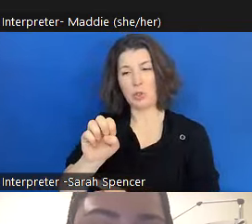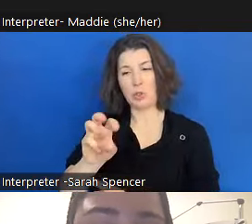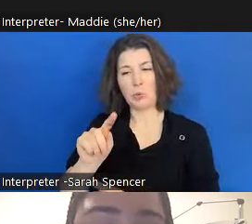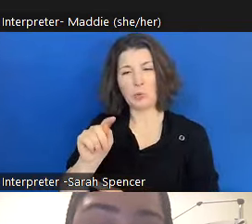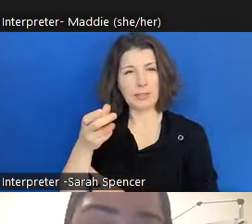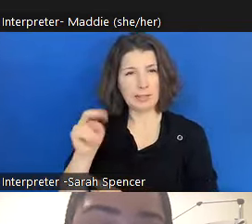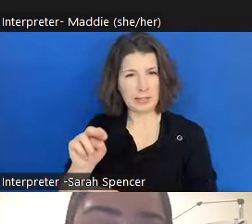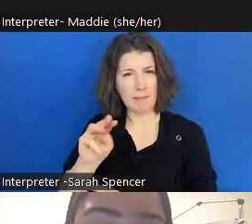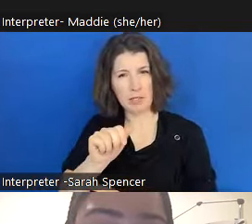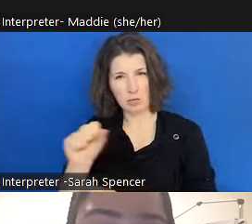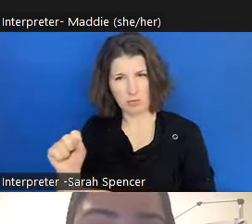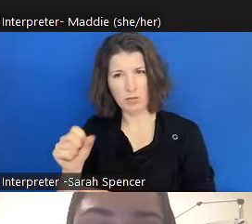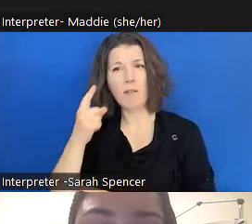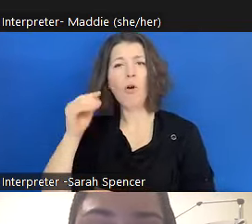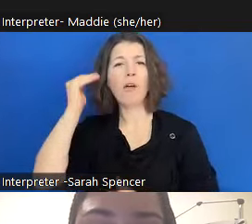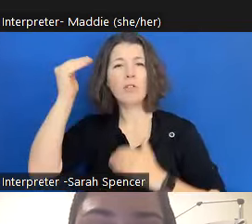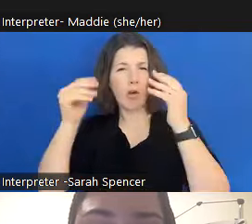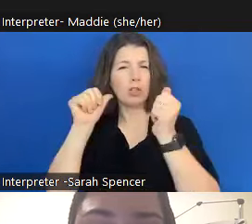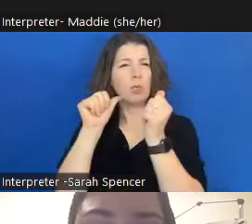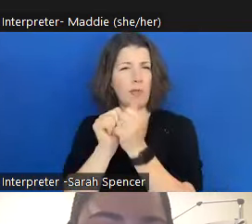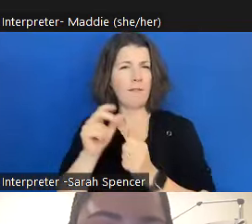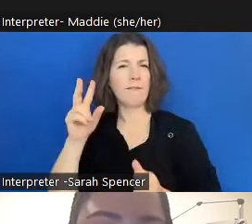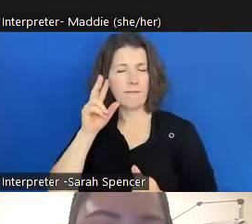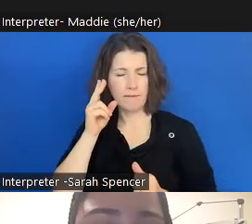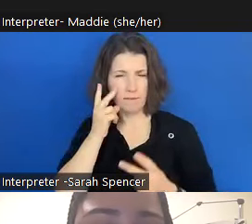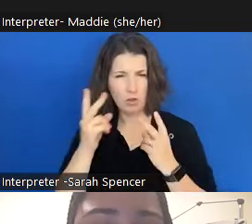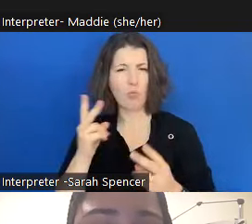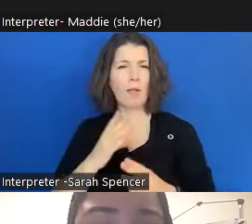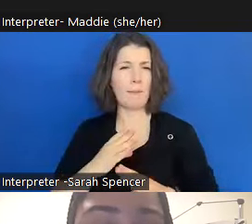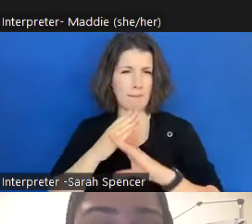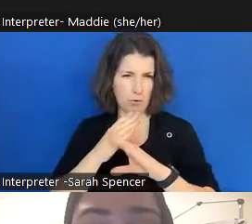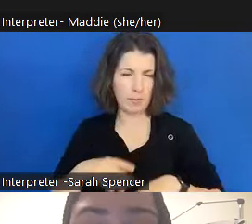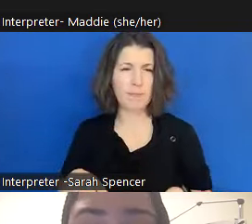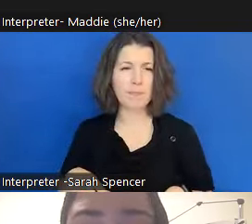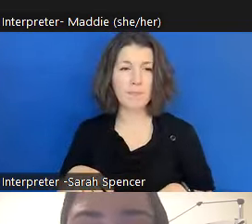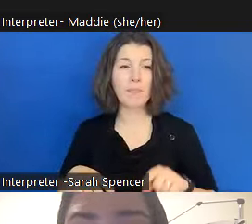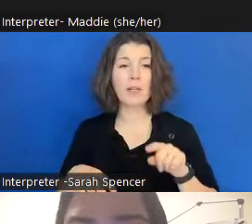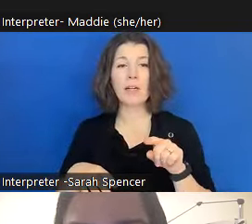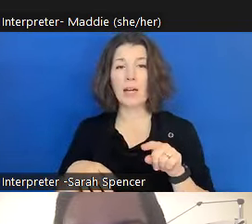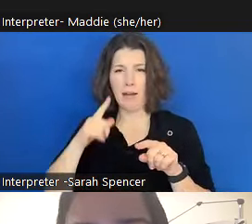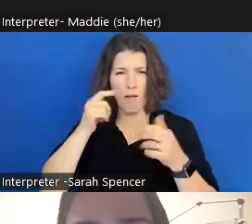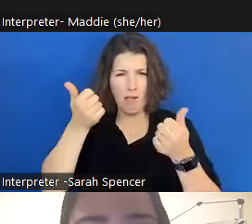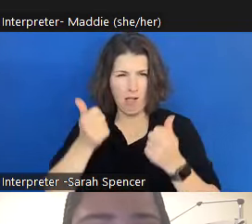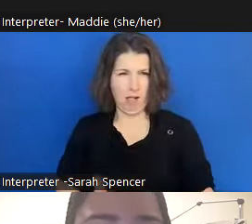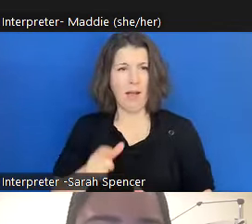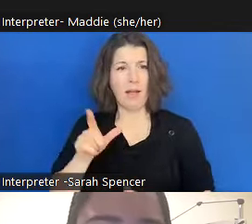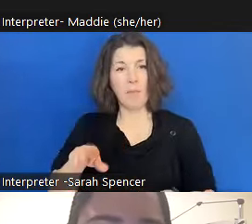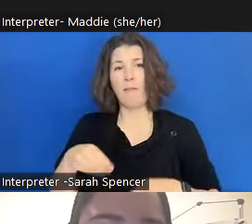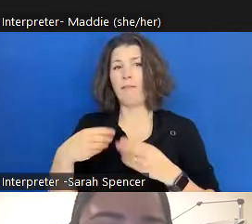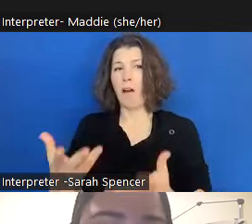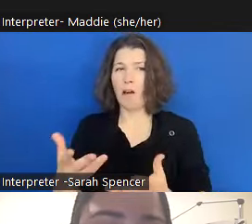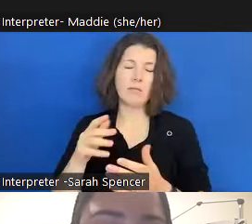impairment, and it has rehabilitation, technology services, employment training and support, low